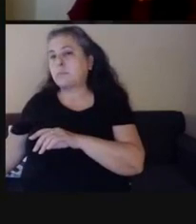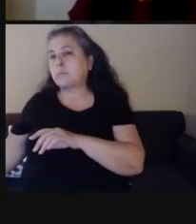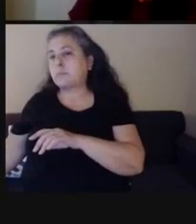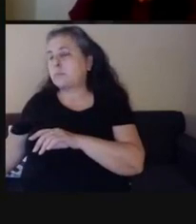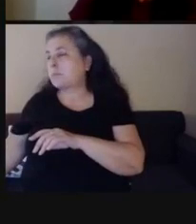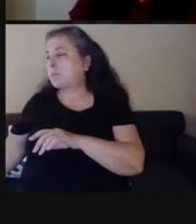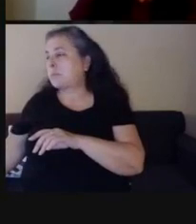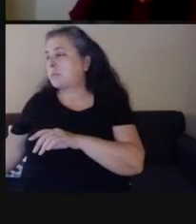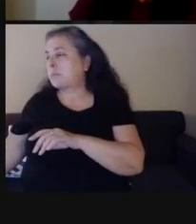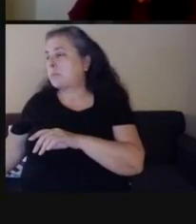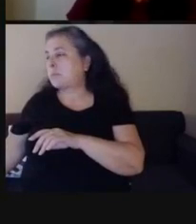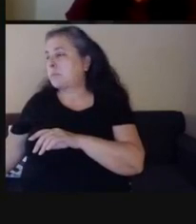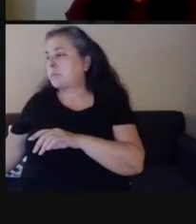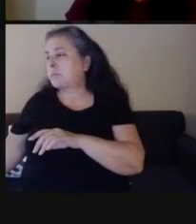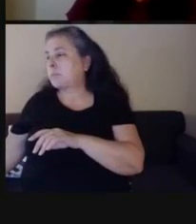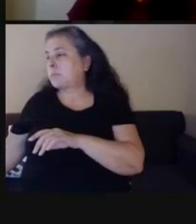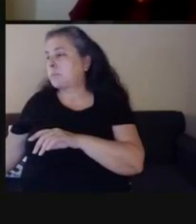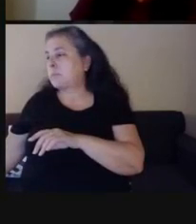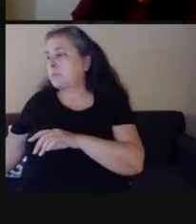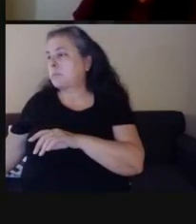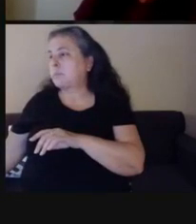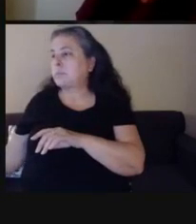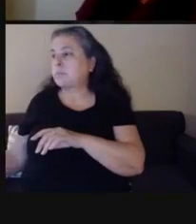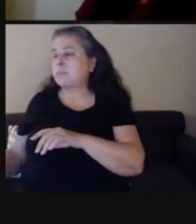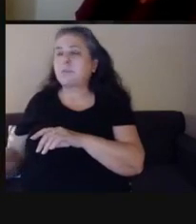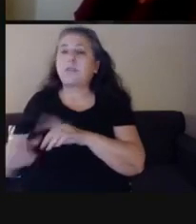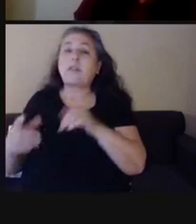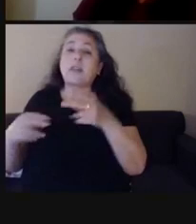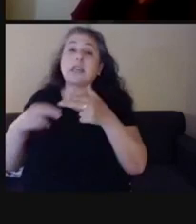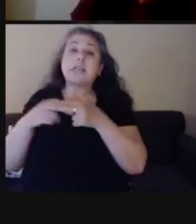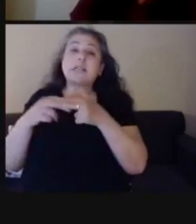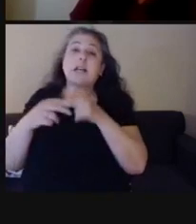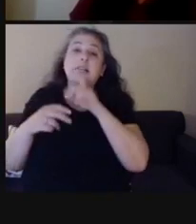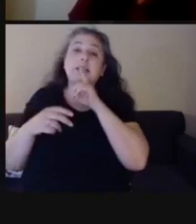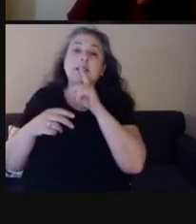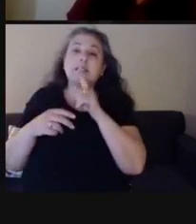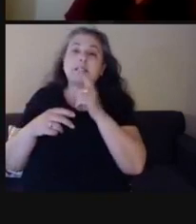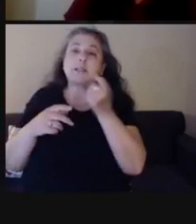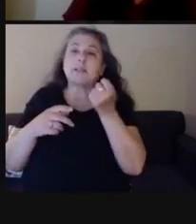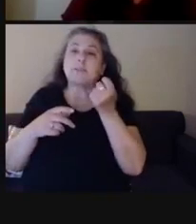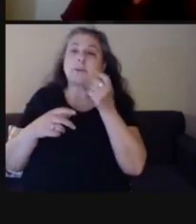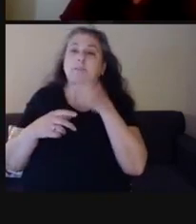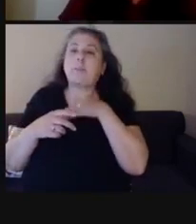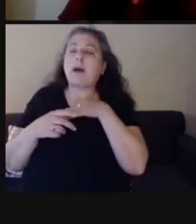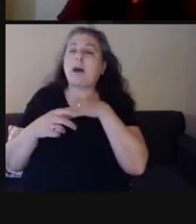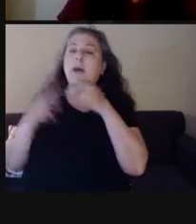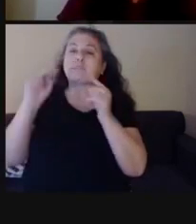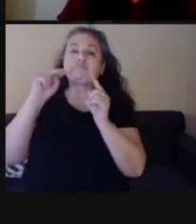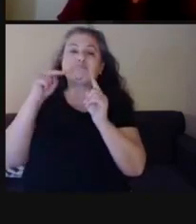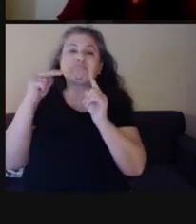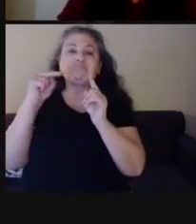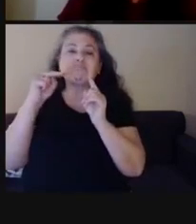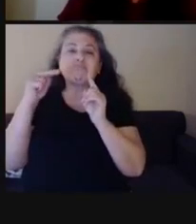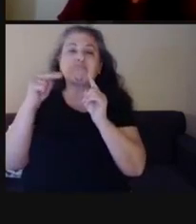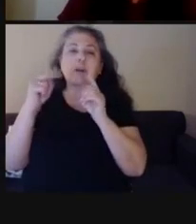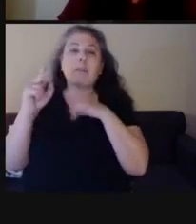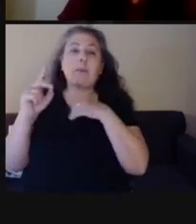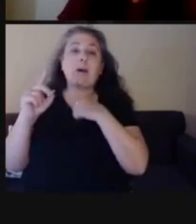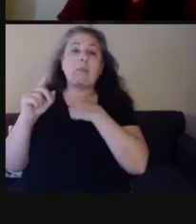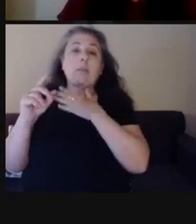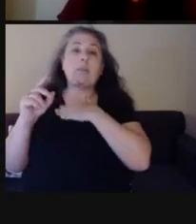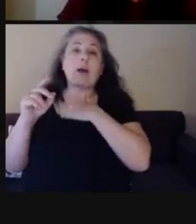So this is this slide is a little bit of my take on, or my response